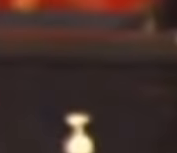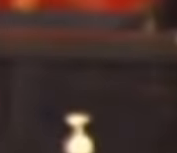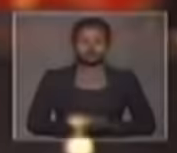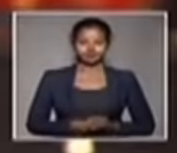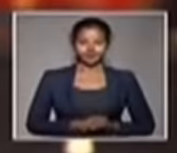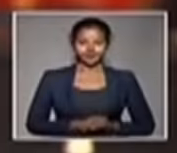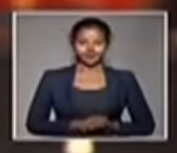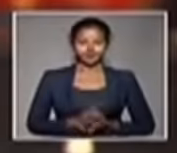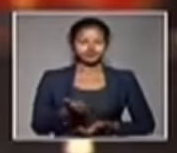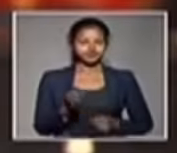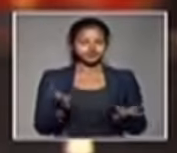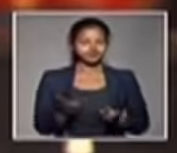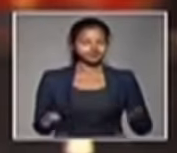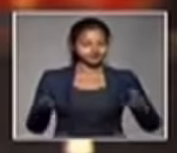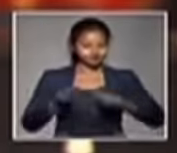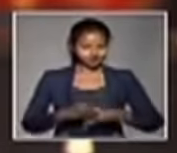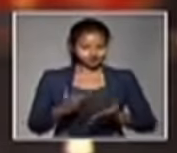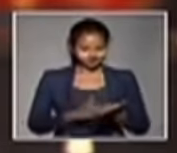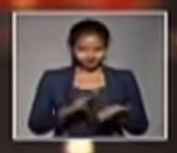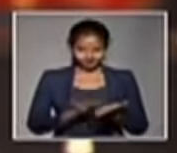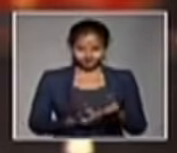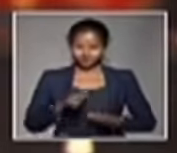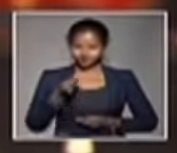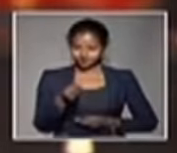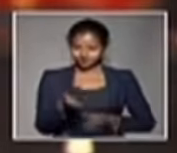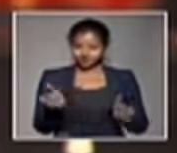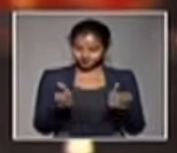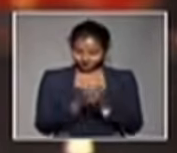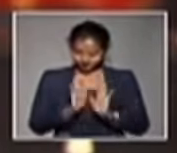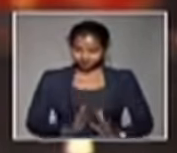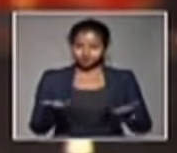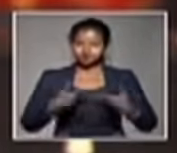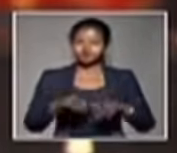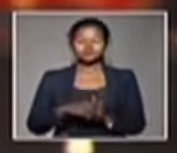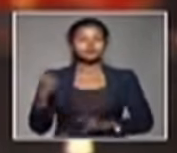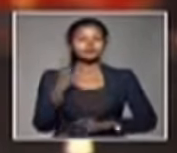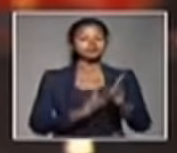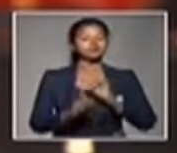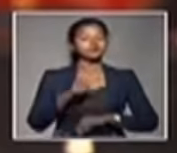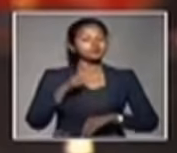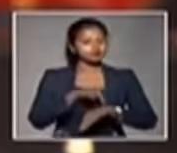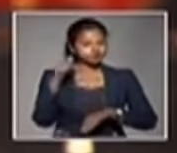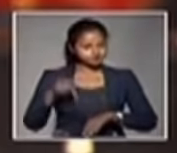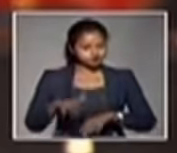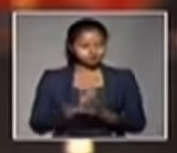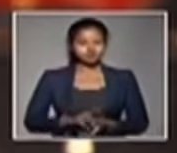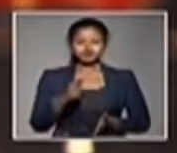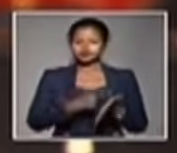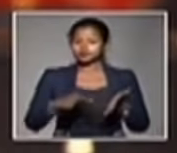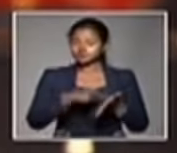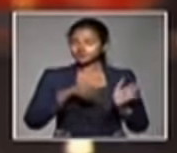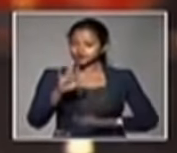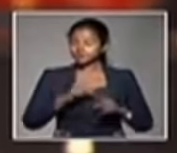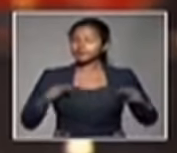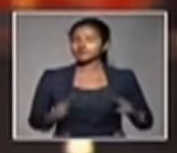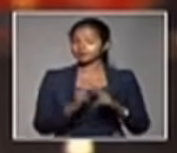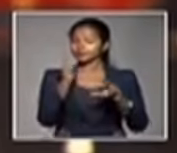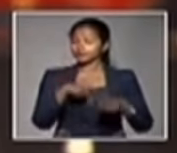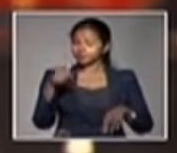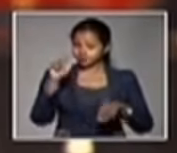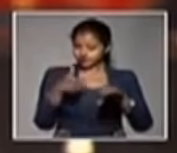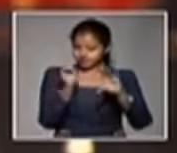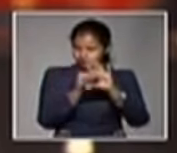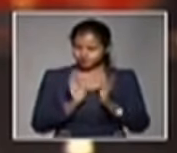Good evening and welcome to Primetime News on TV1. On to your lead story now. A vote was held in Parliament today after